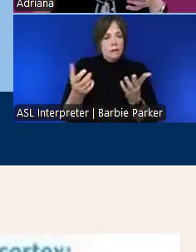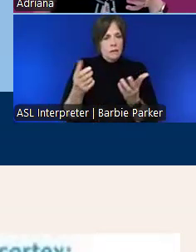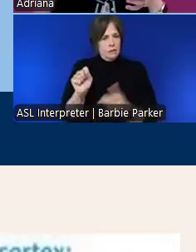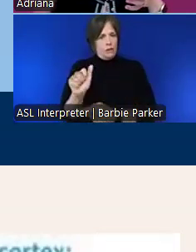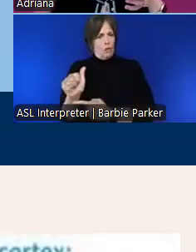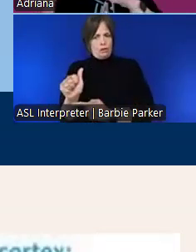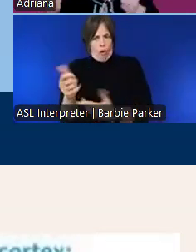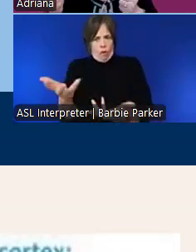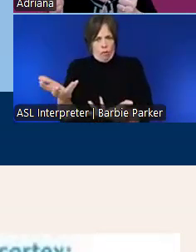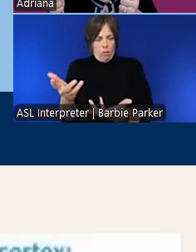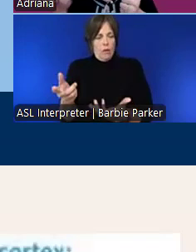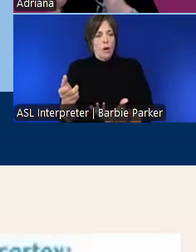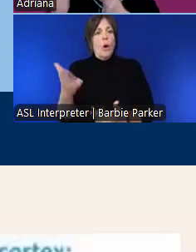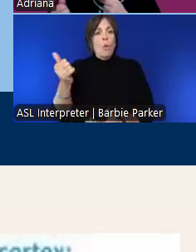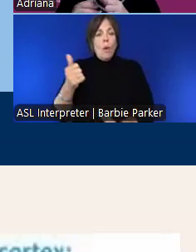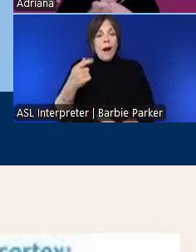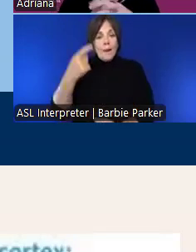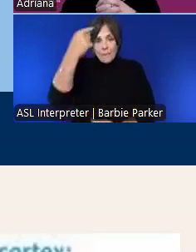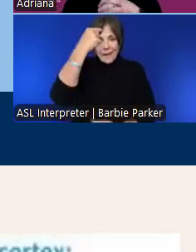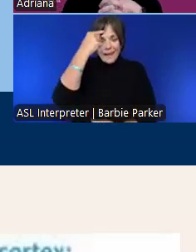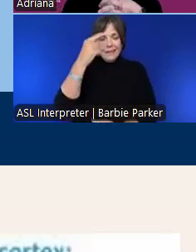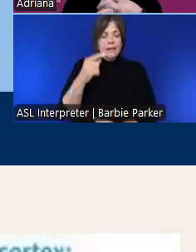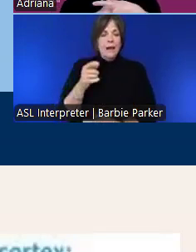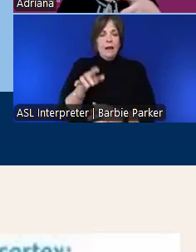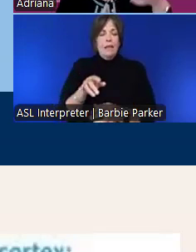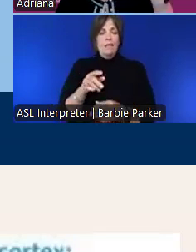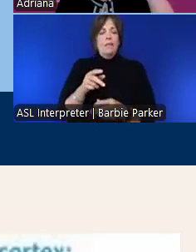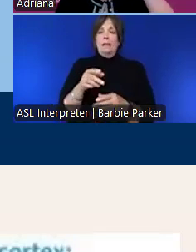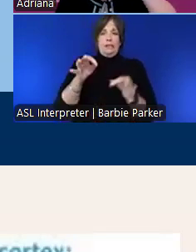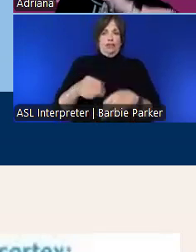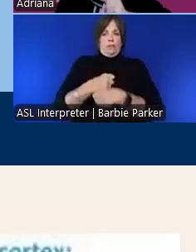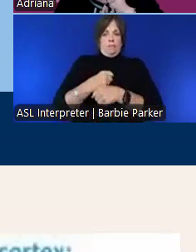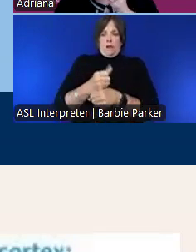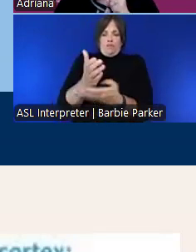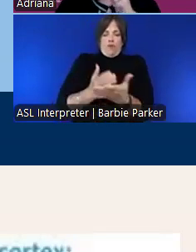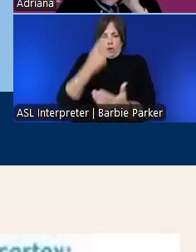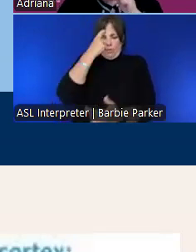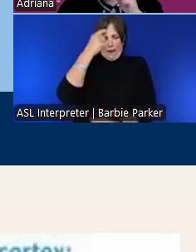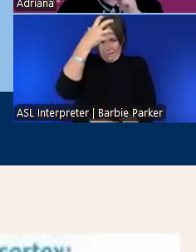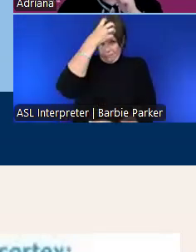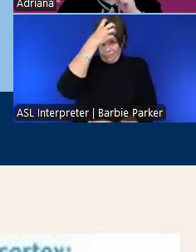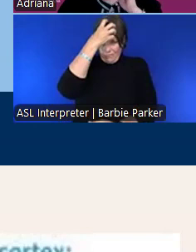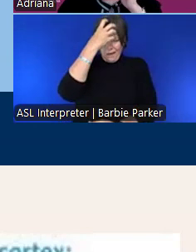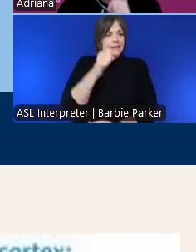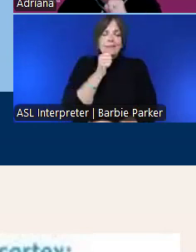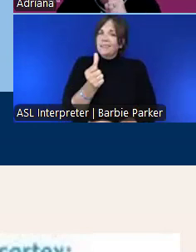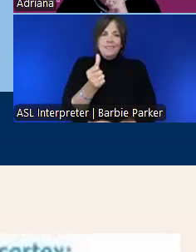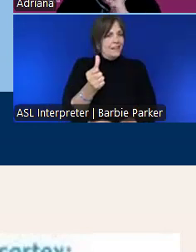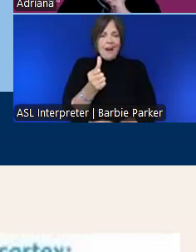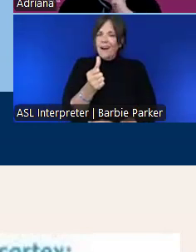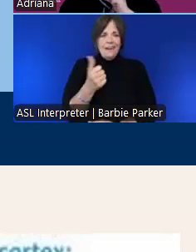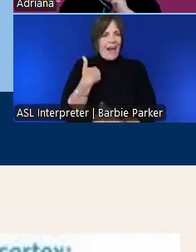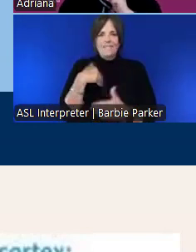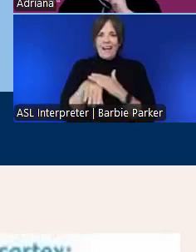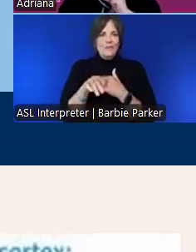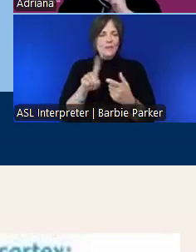your neocortex, you don't have access to that as much. What kicks in is the limbic brain and the reptilian